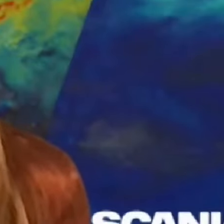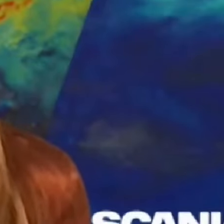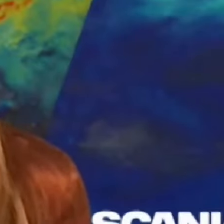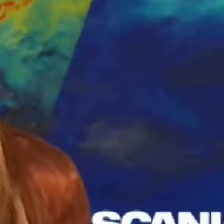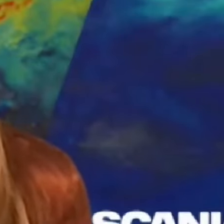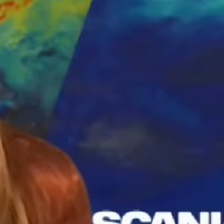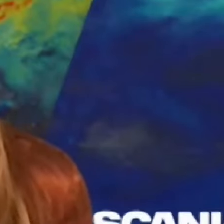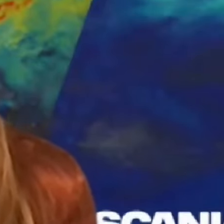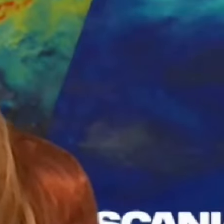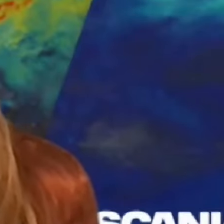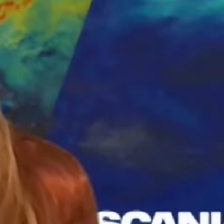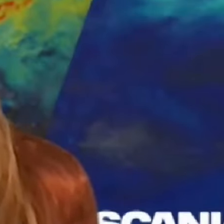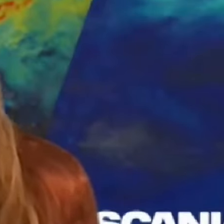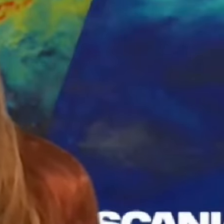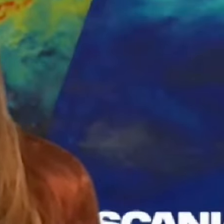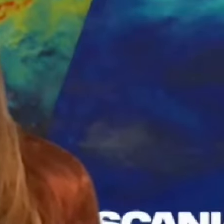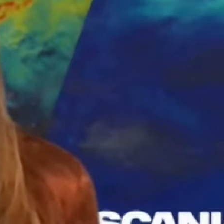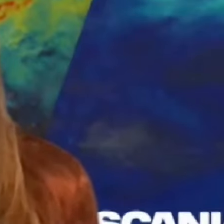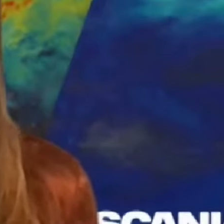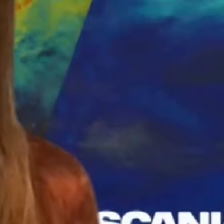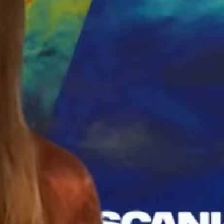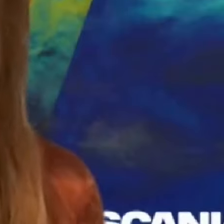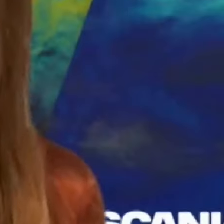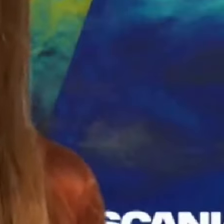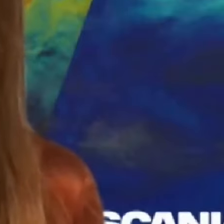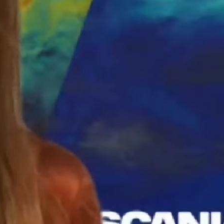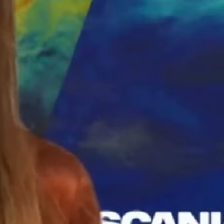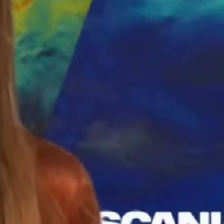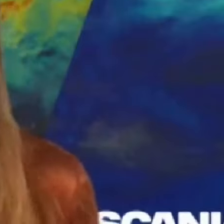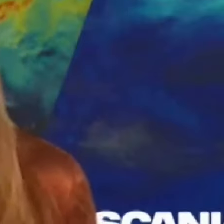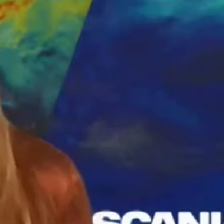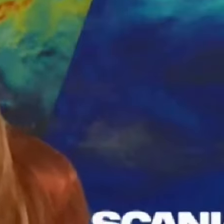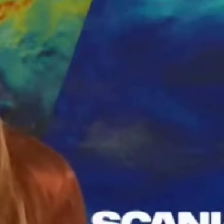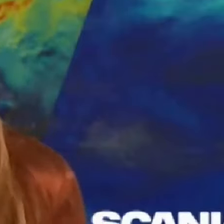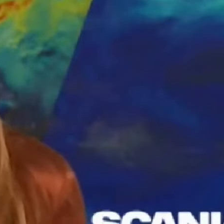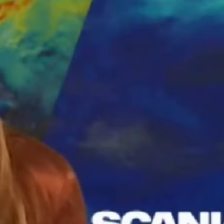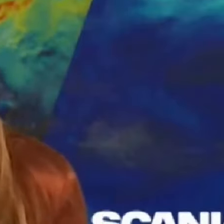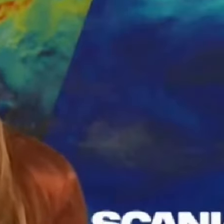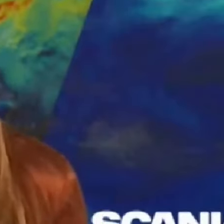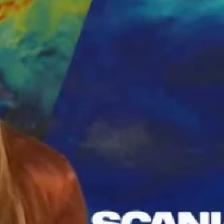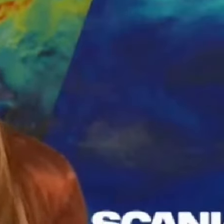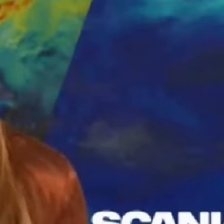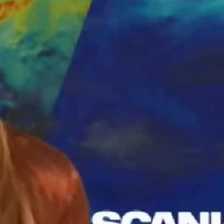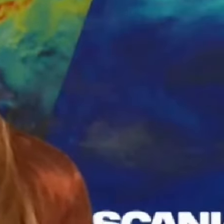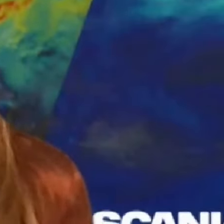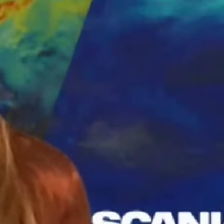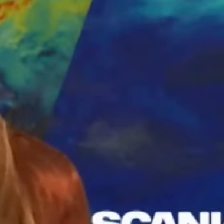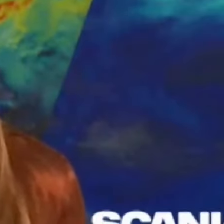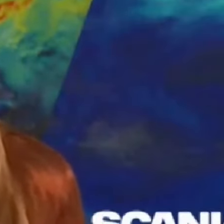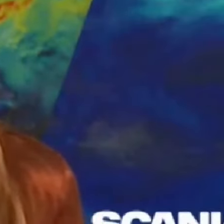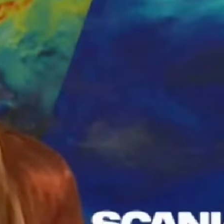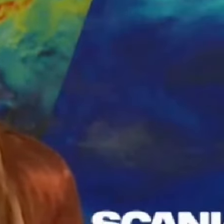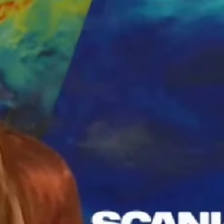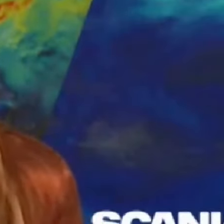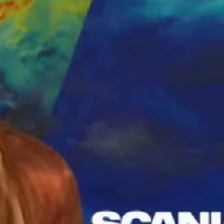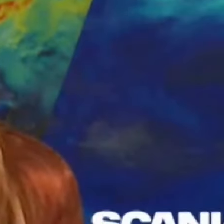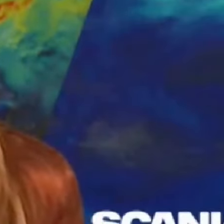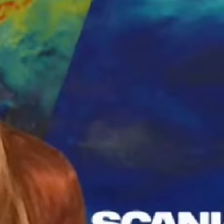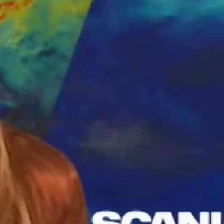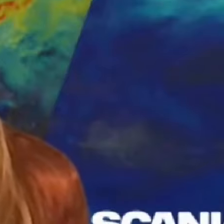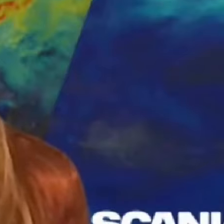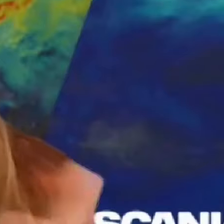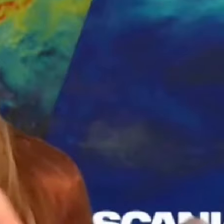is about understanding and knowing your own footprint as a company and being able